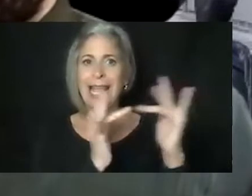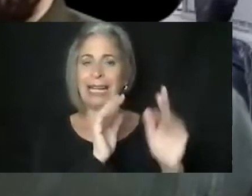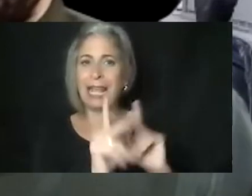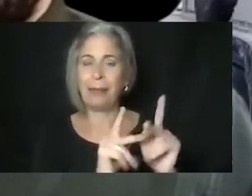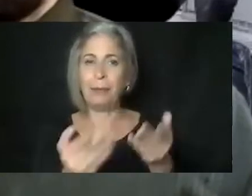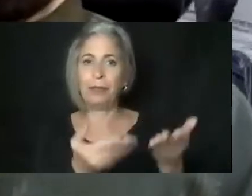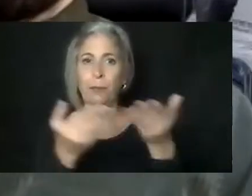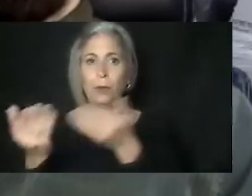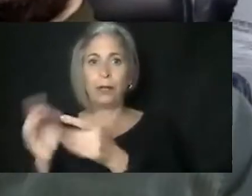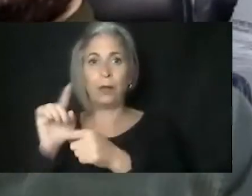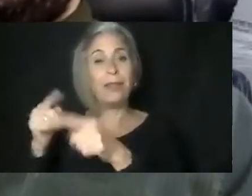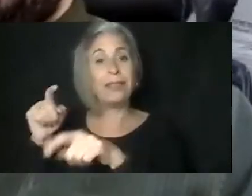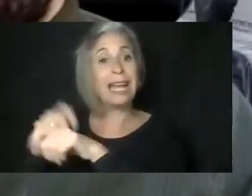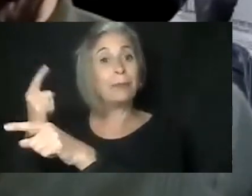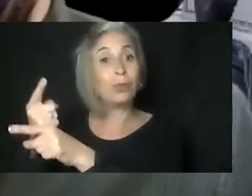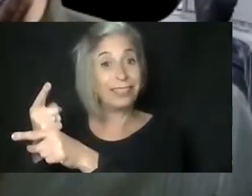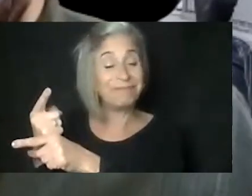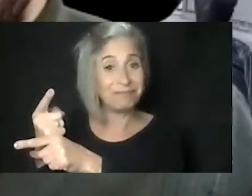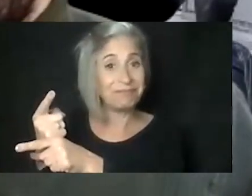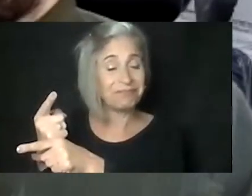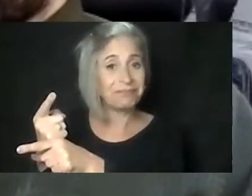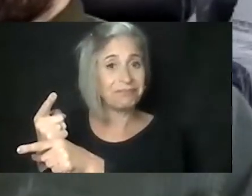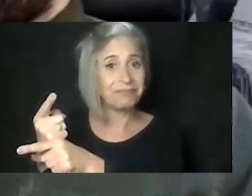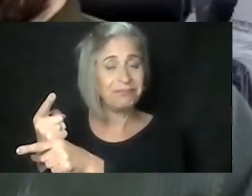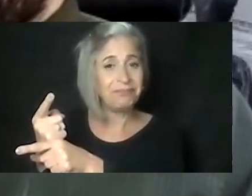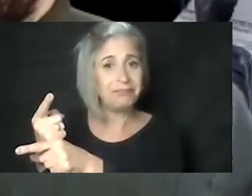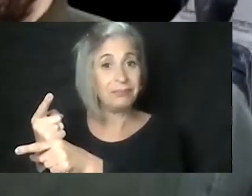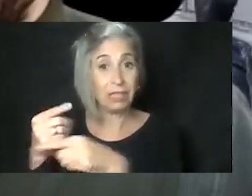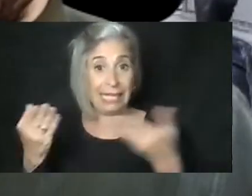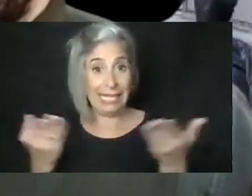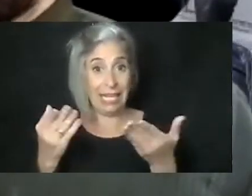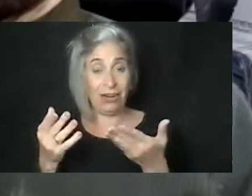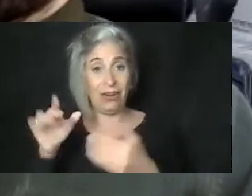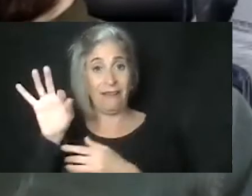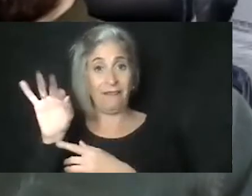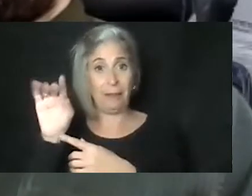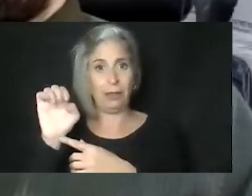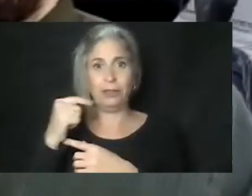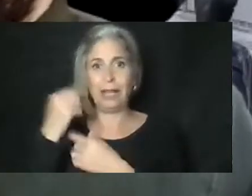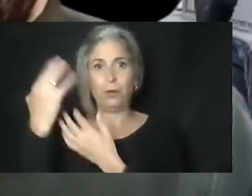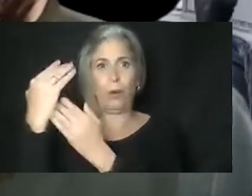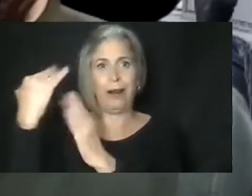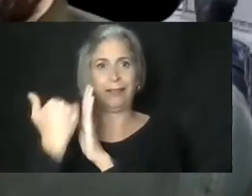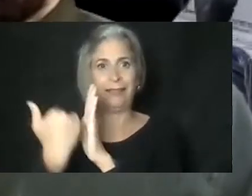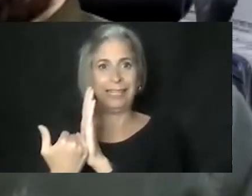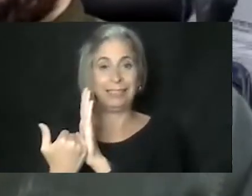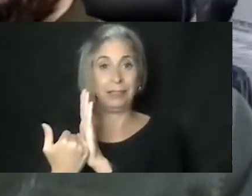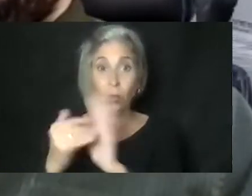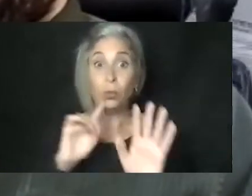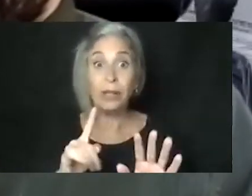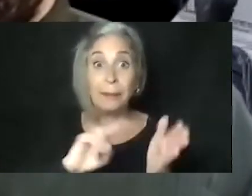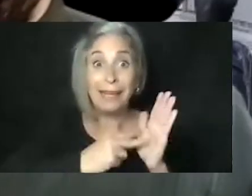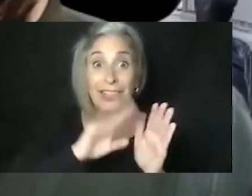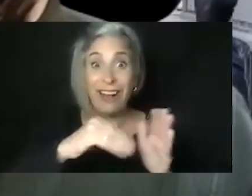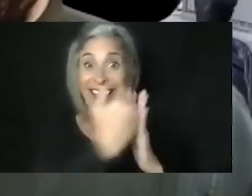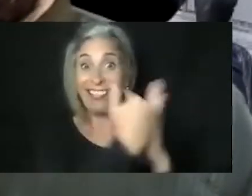bring them on when the time is right. So we at Fable, when we say you're on a waiting list, it's something that we really mean. It's not like